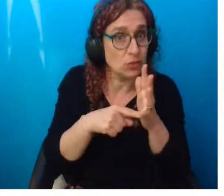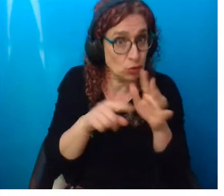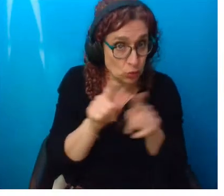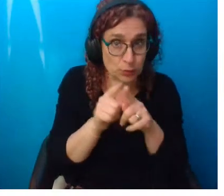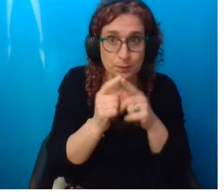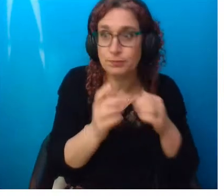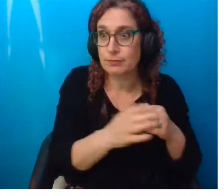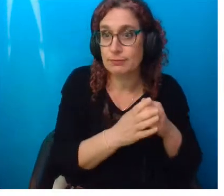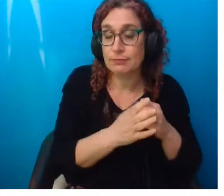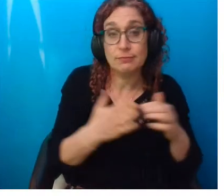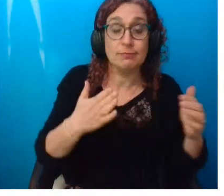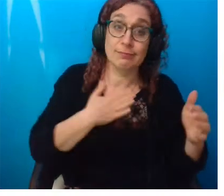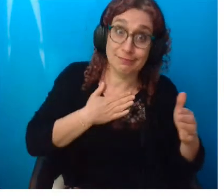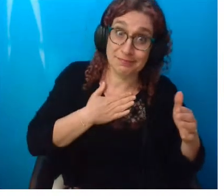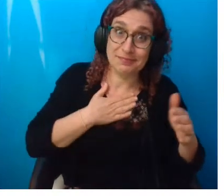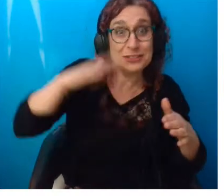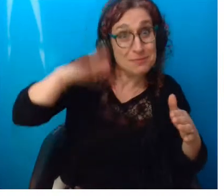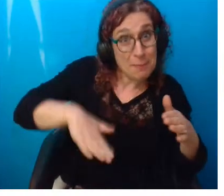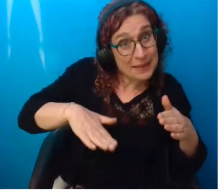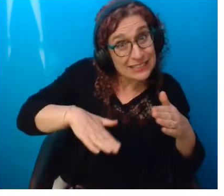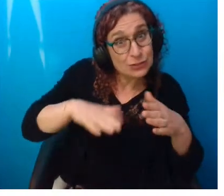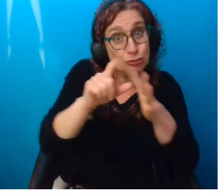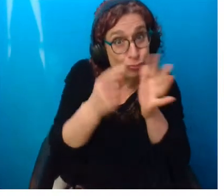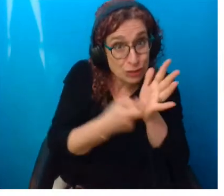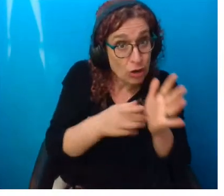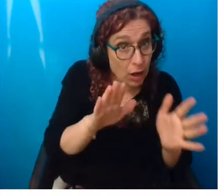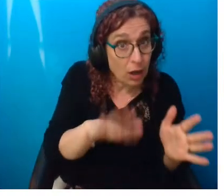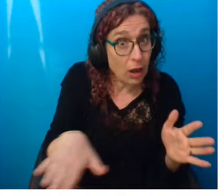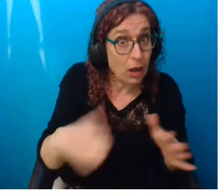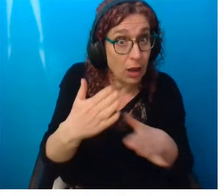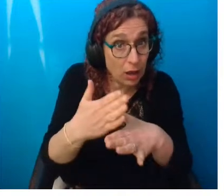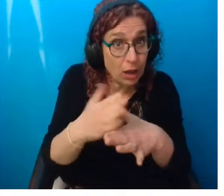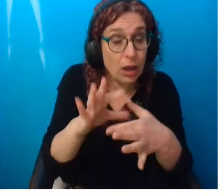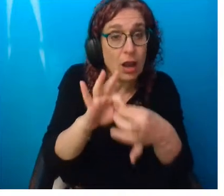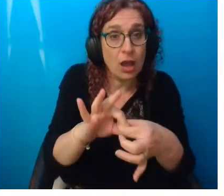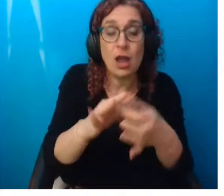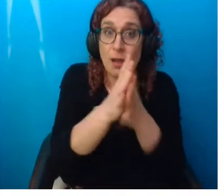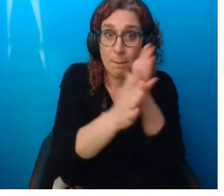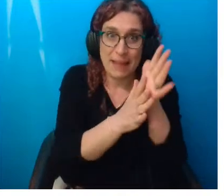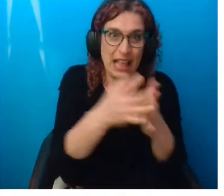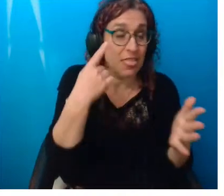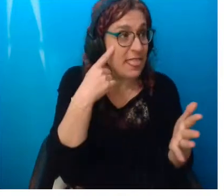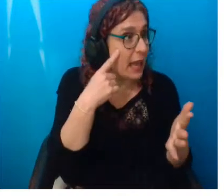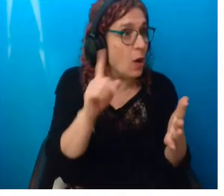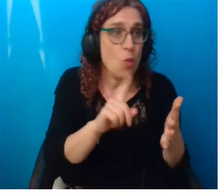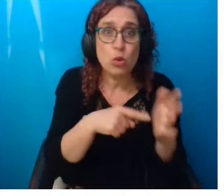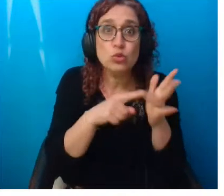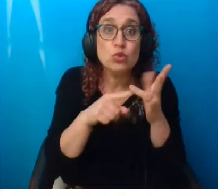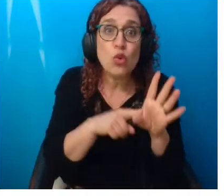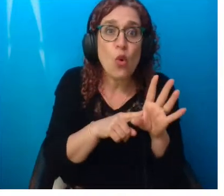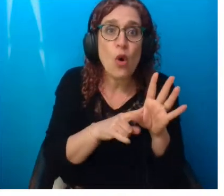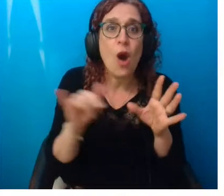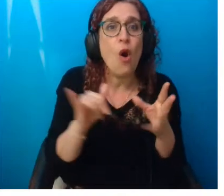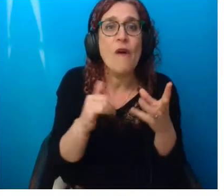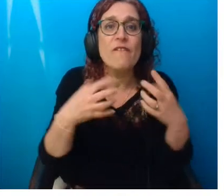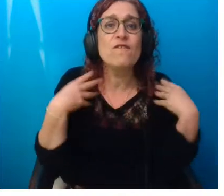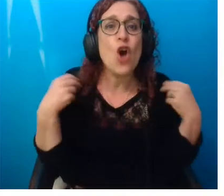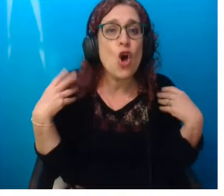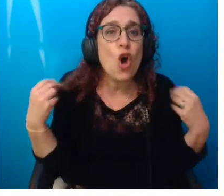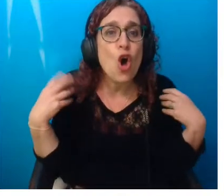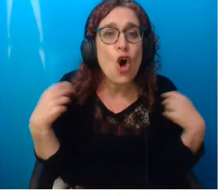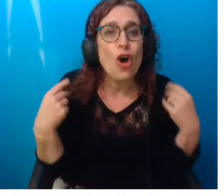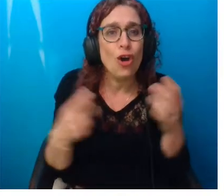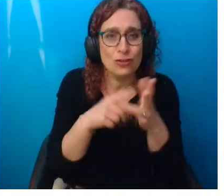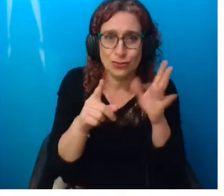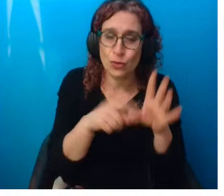pediatrician, we also need to think of toys, furry toys, which will harbor